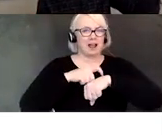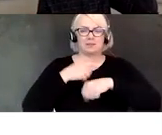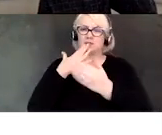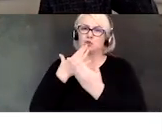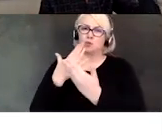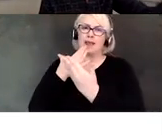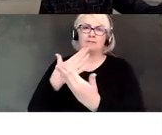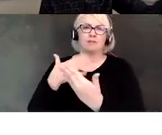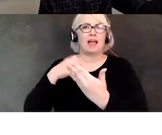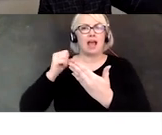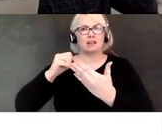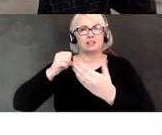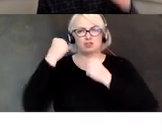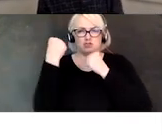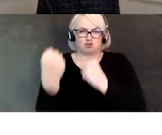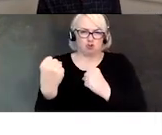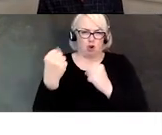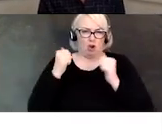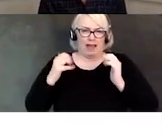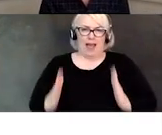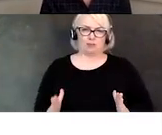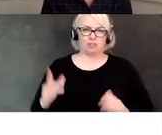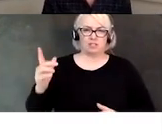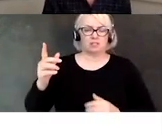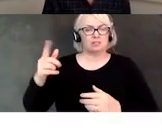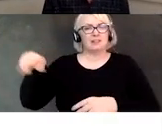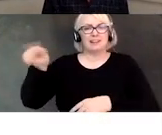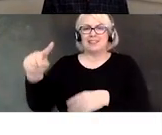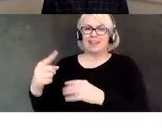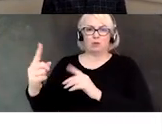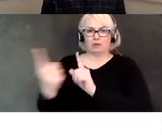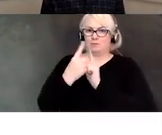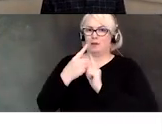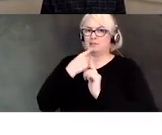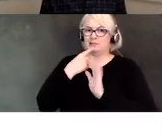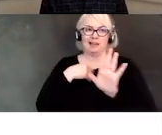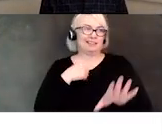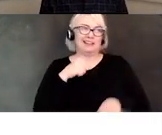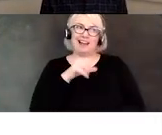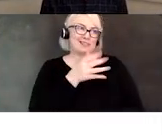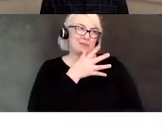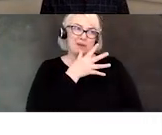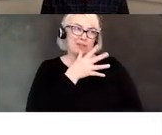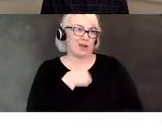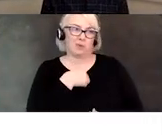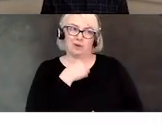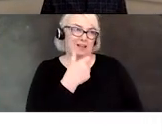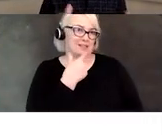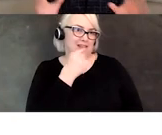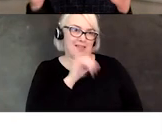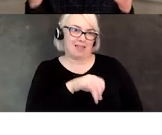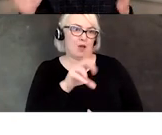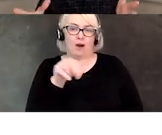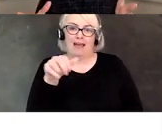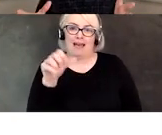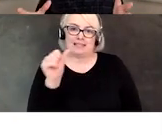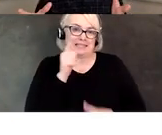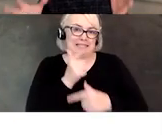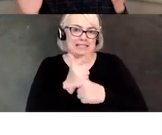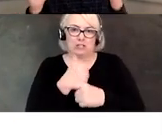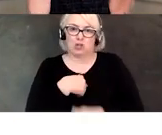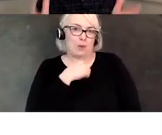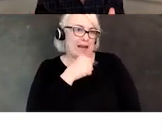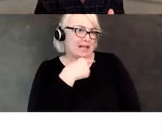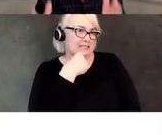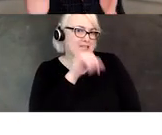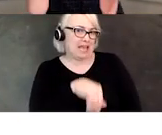wouldn't say that as, as a sister, I would say, and I, and it was such a great joy and help to have people that could stand up and say, you know what? I wouldn't say that,